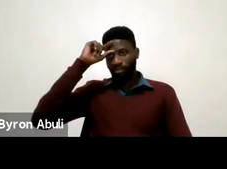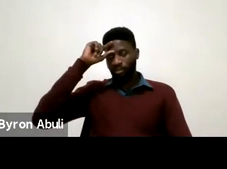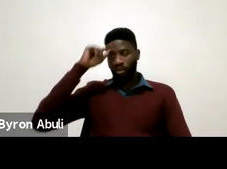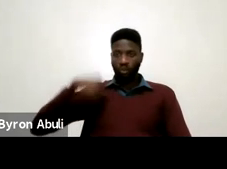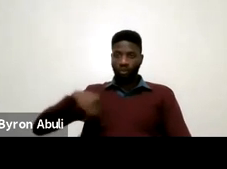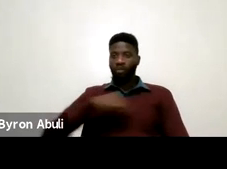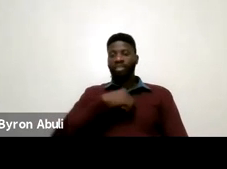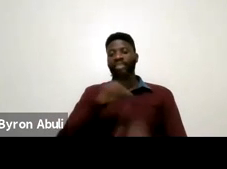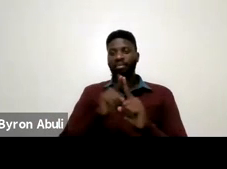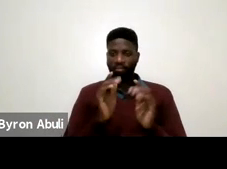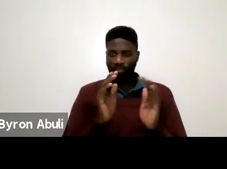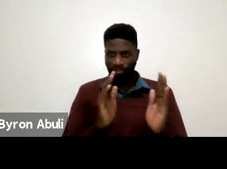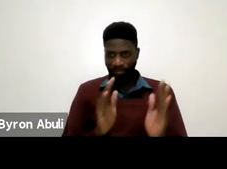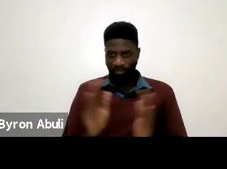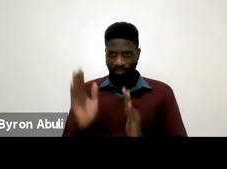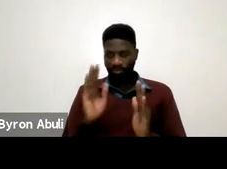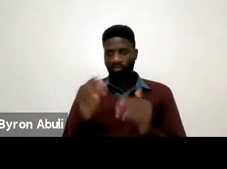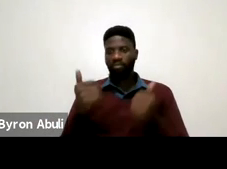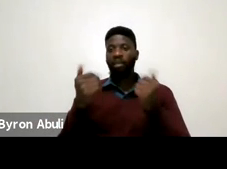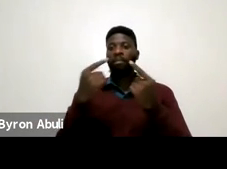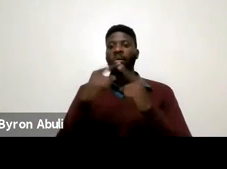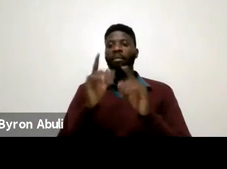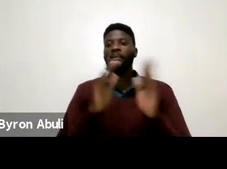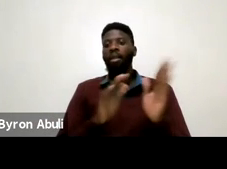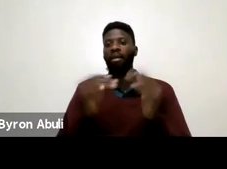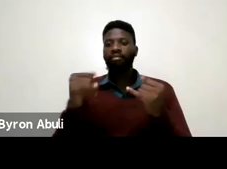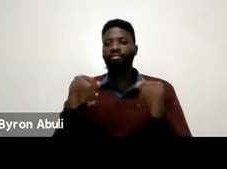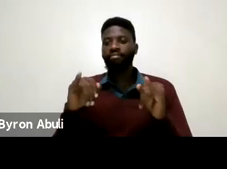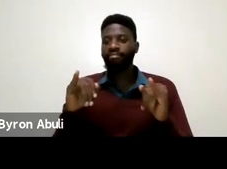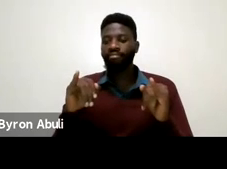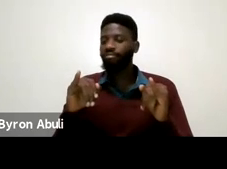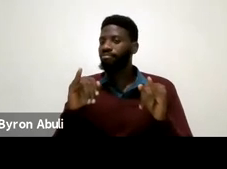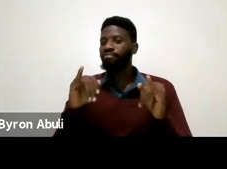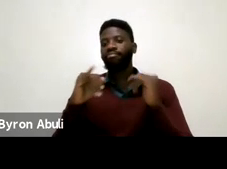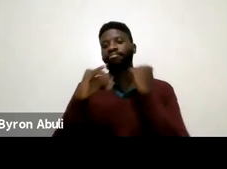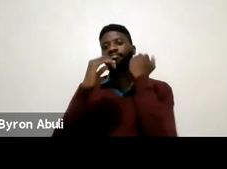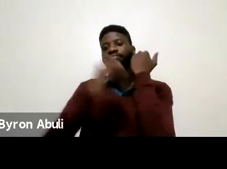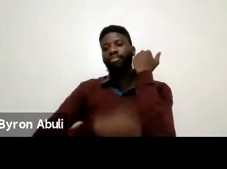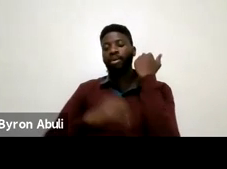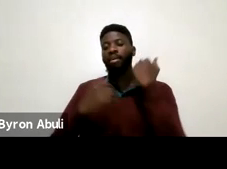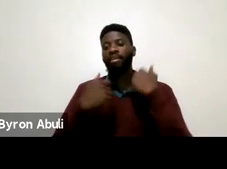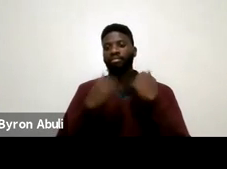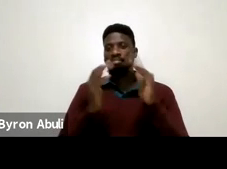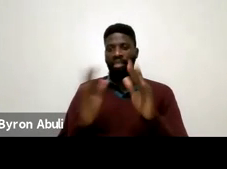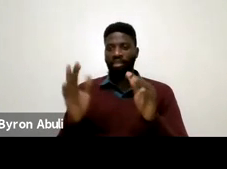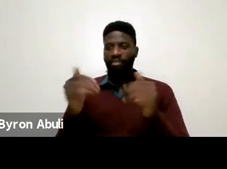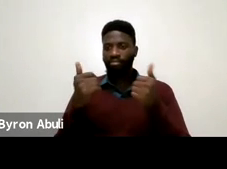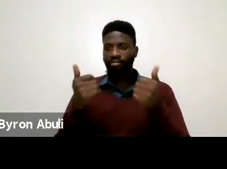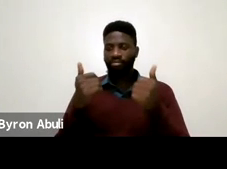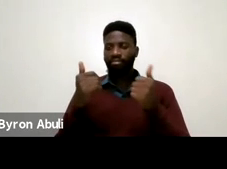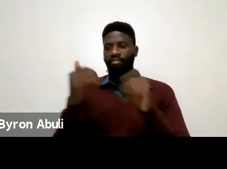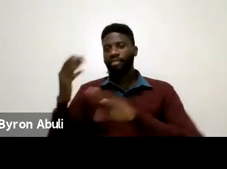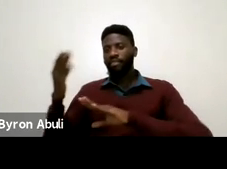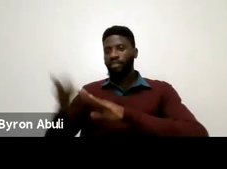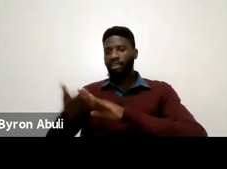good planners, but we are poor implementers of the plans. That's why we have so many plans gathering dust in the shelves. We have